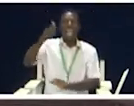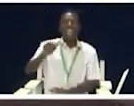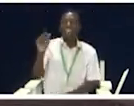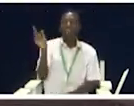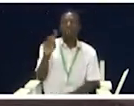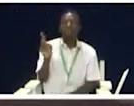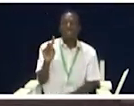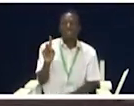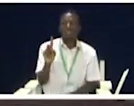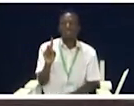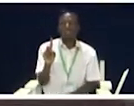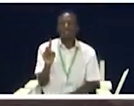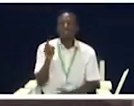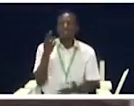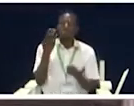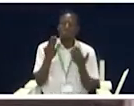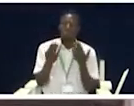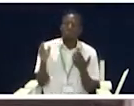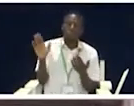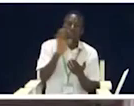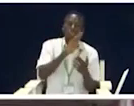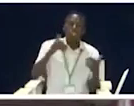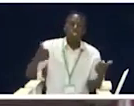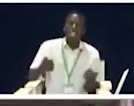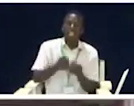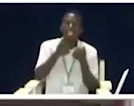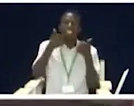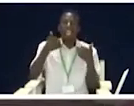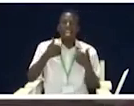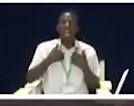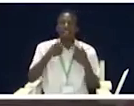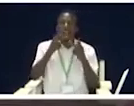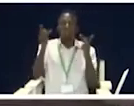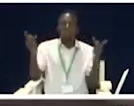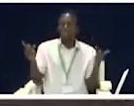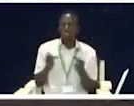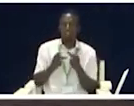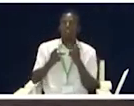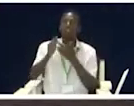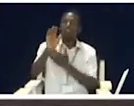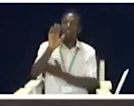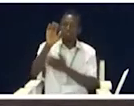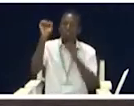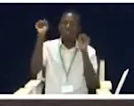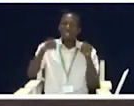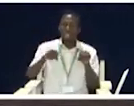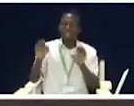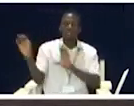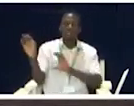As long as your challenge has a location, God can do wonders in that location.